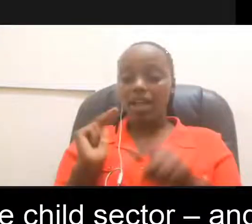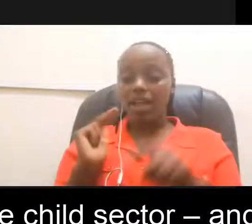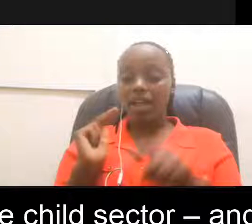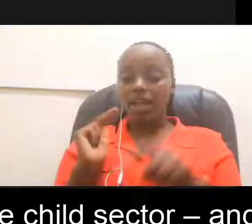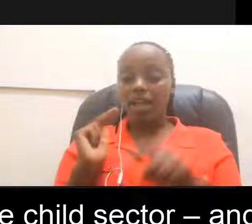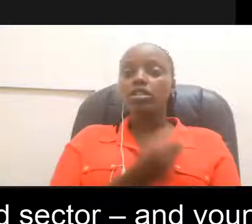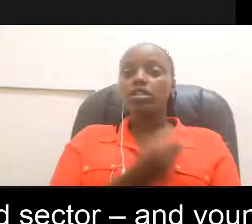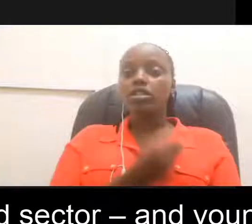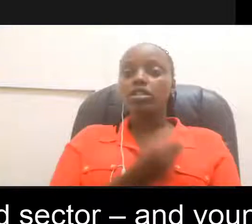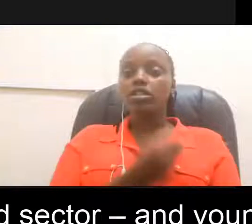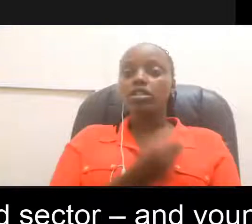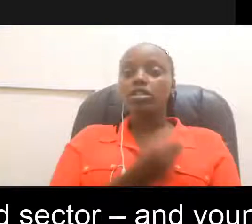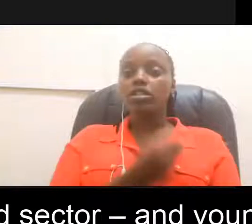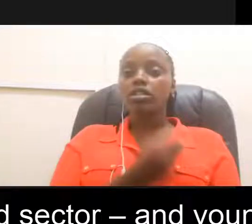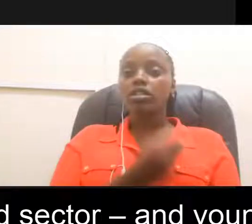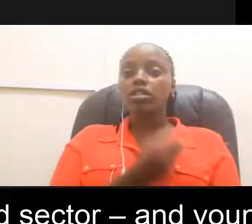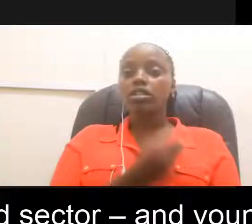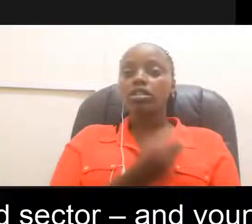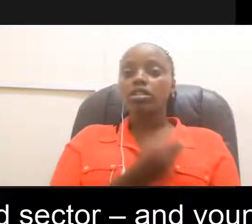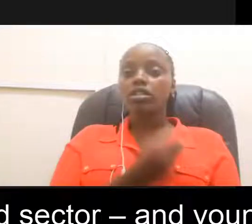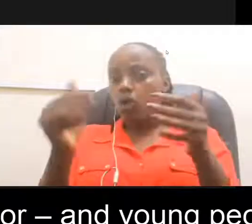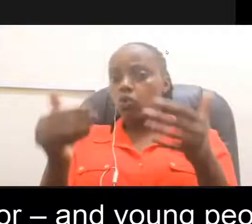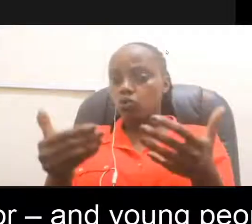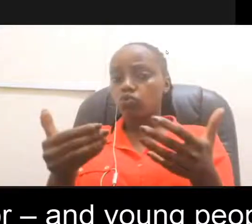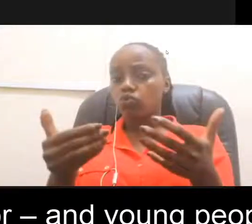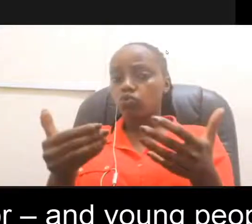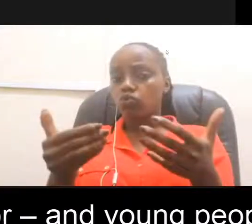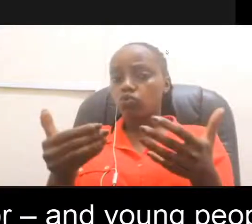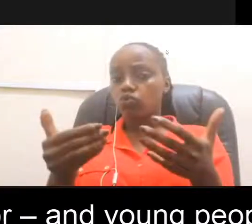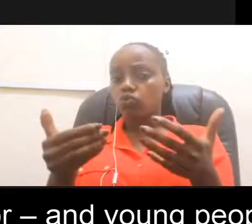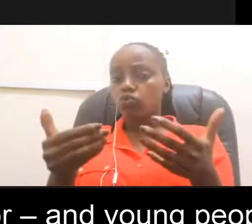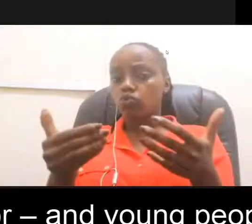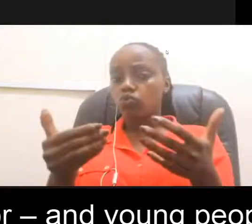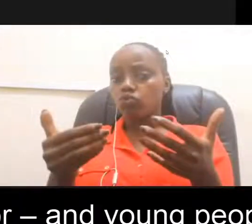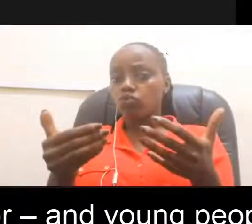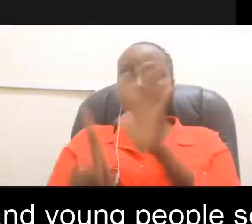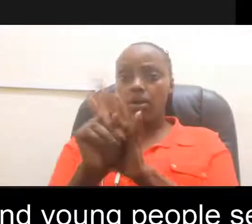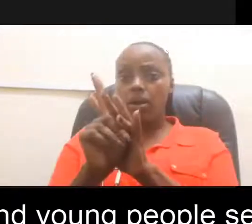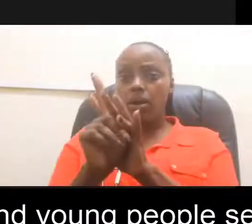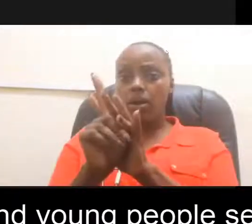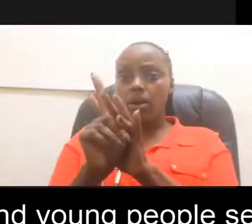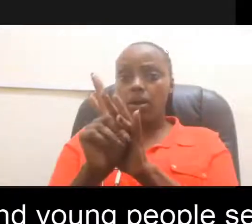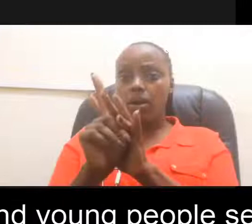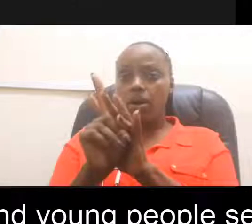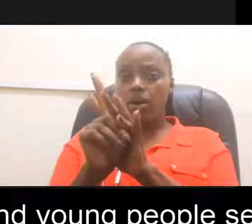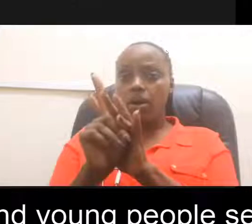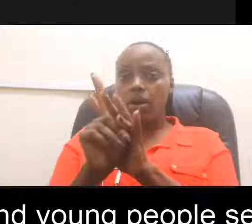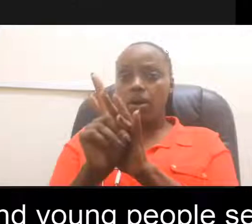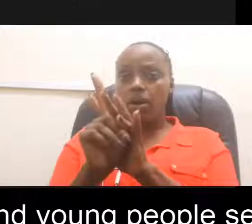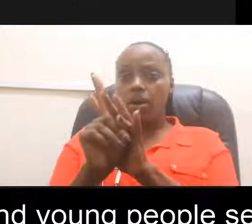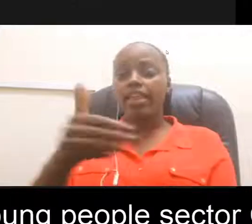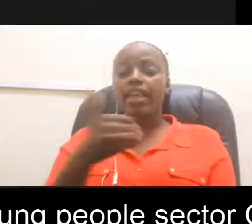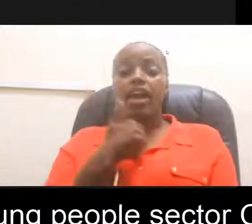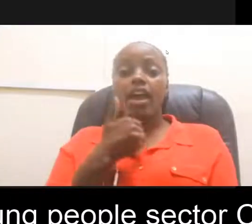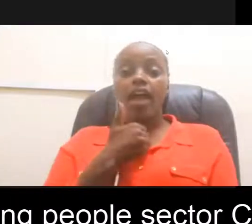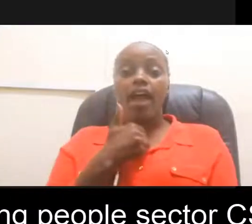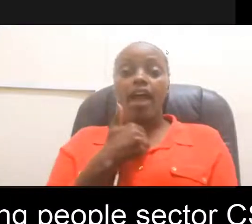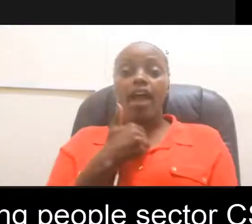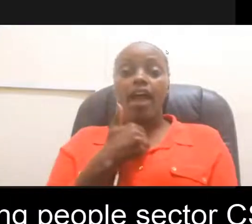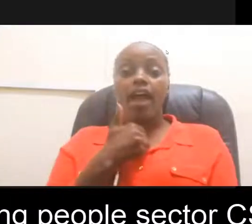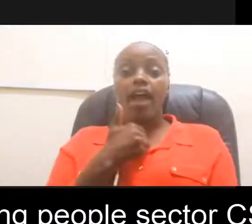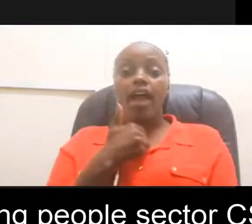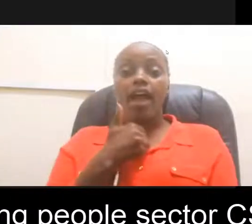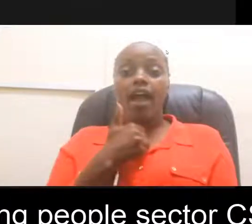about the developments that have come about as a result of the Charter being there, the advances made by various countries